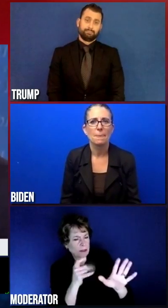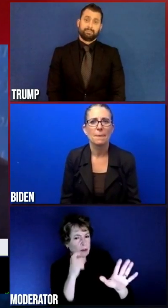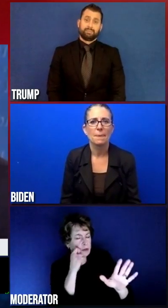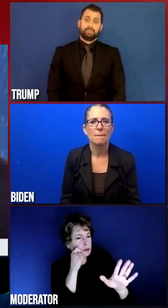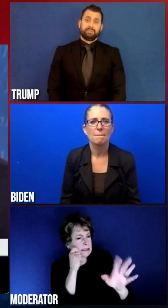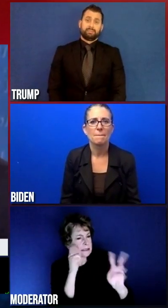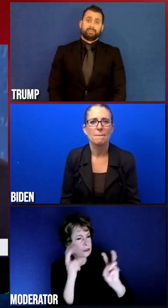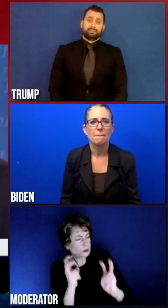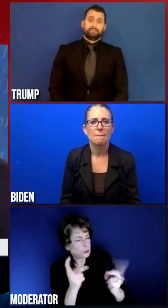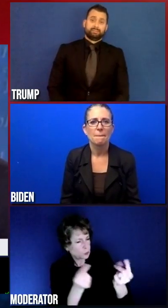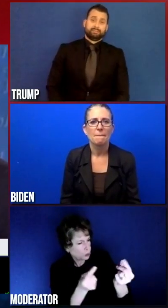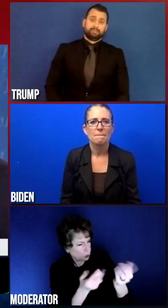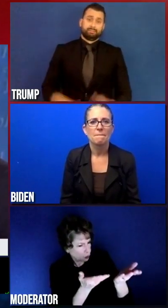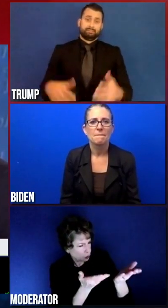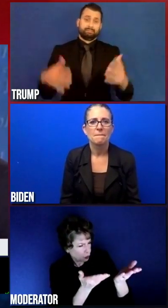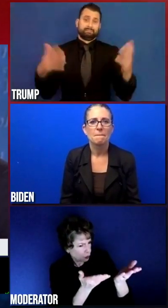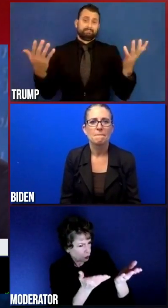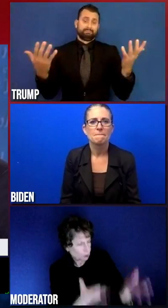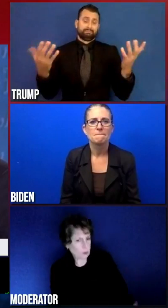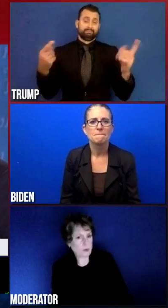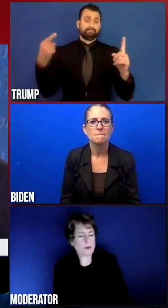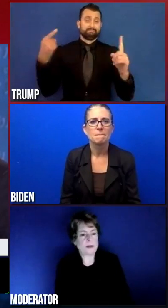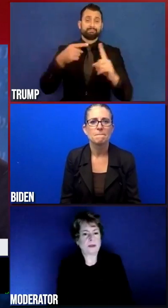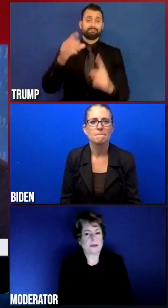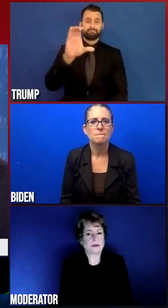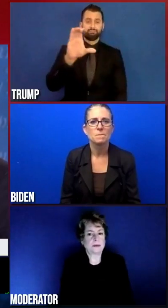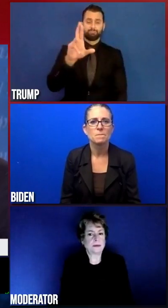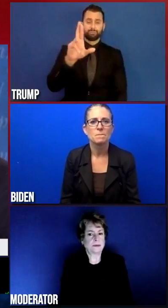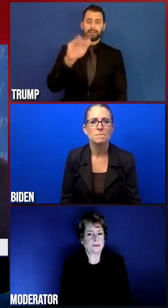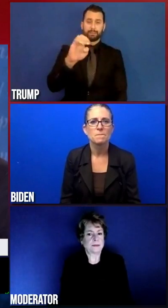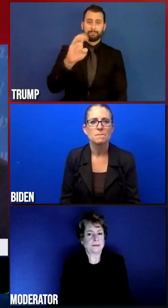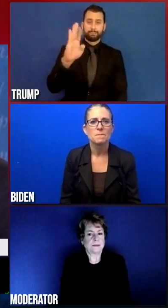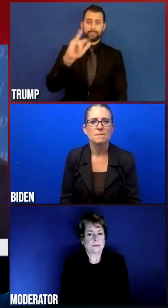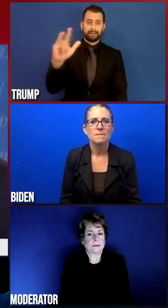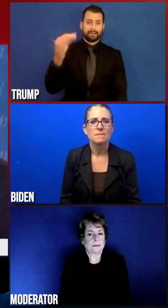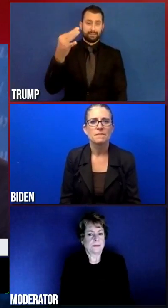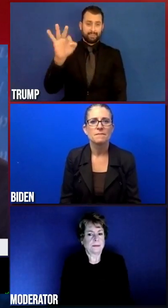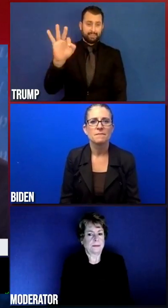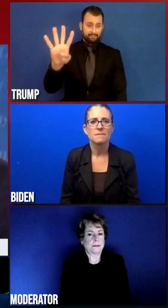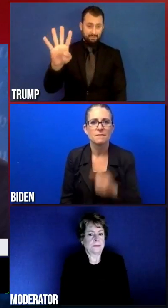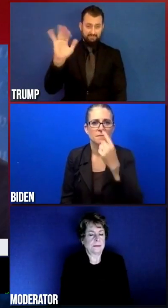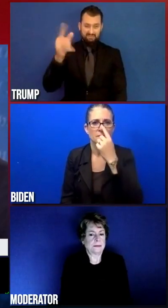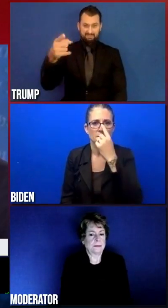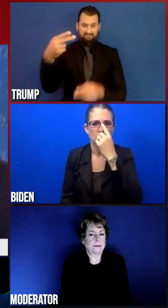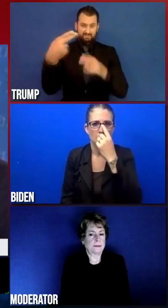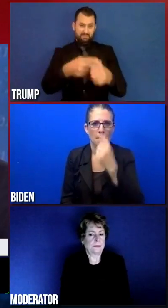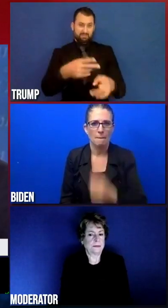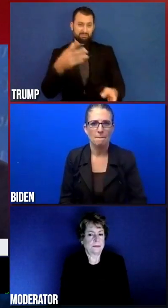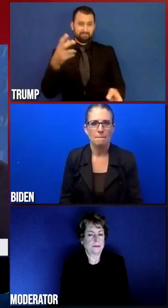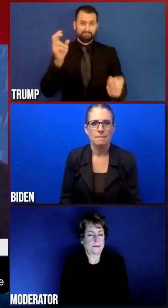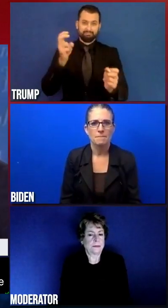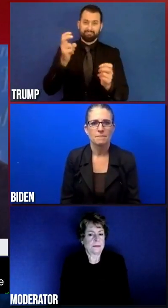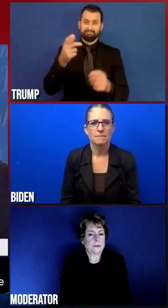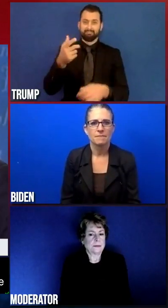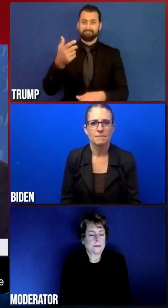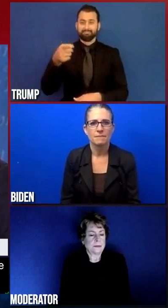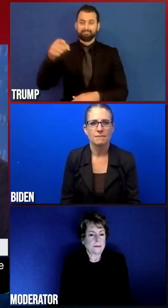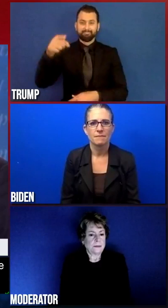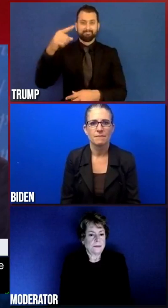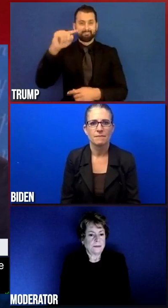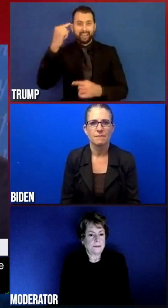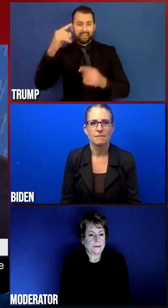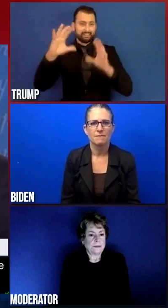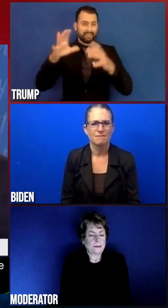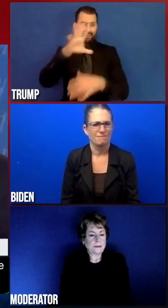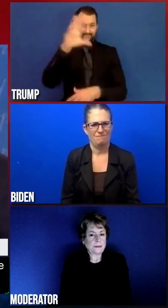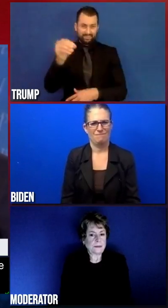call them super predators, African Americans, the super predators, and they've never forgotten it. They've never forgotten it, Joe. No, sir. It's his 2 minutes. So